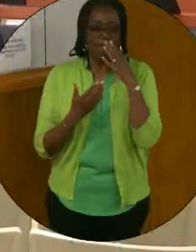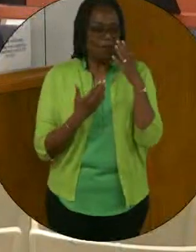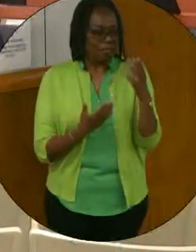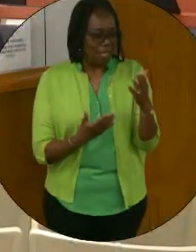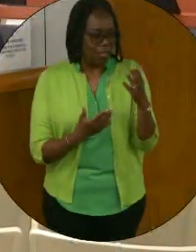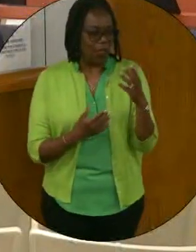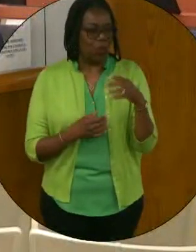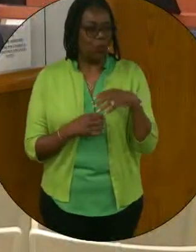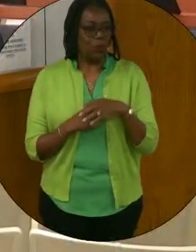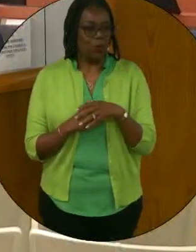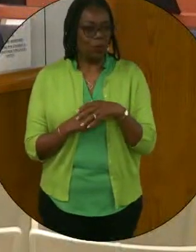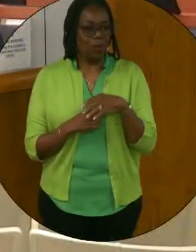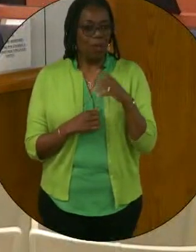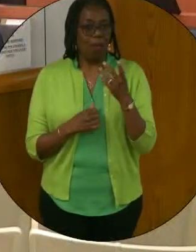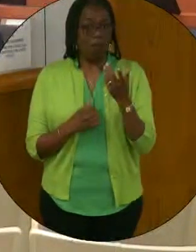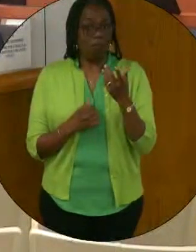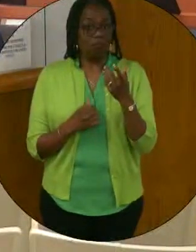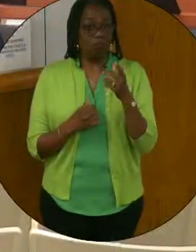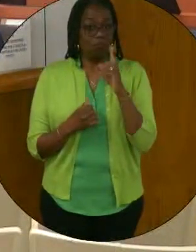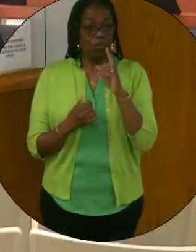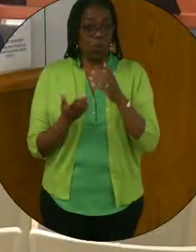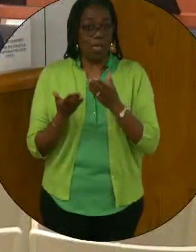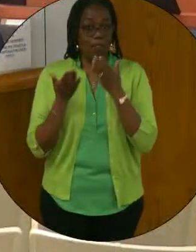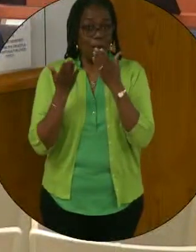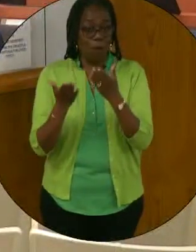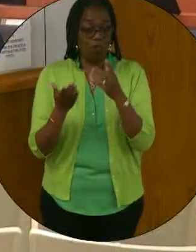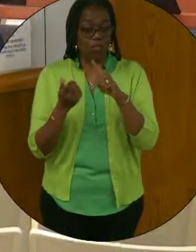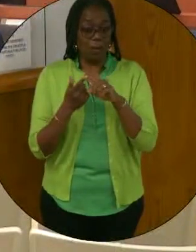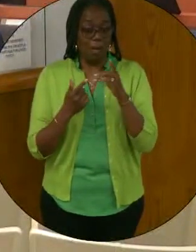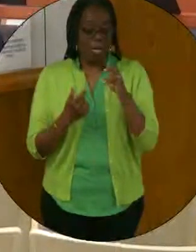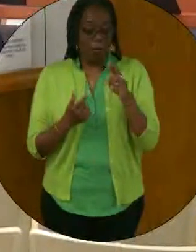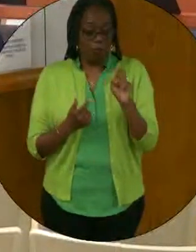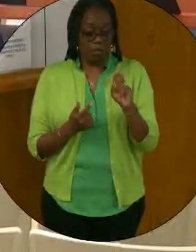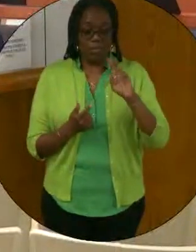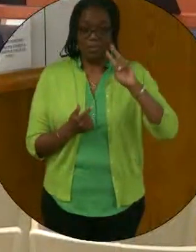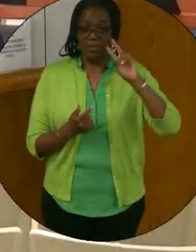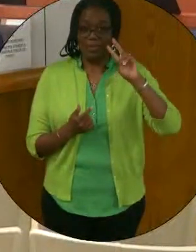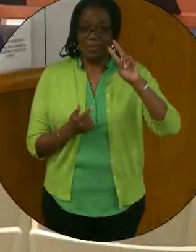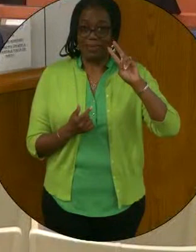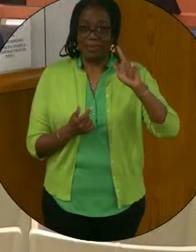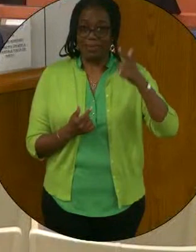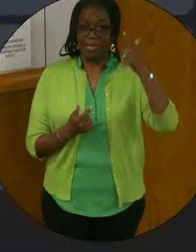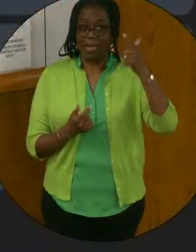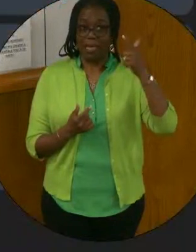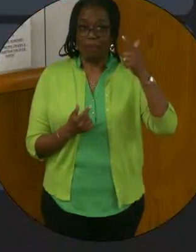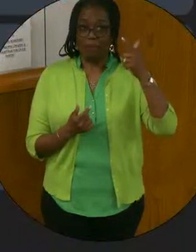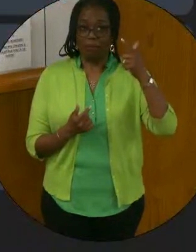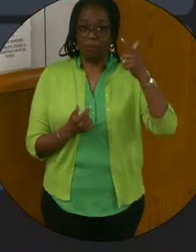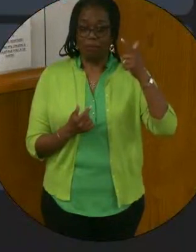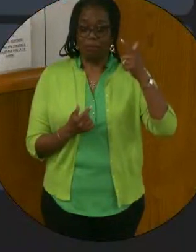Williams. Colleagues, we have a motion by Trustee Brooks, a second by Trustee Williams. Please cast your vote. Trustee